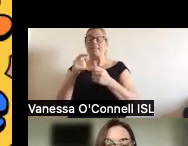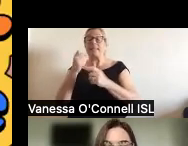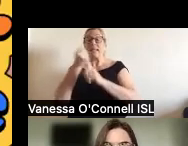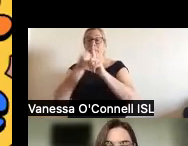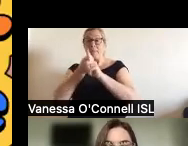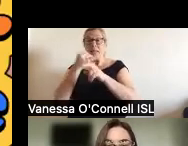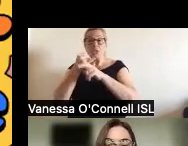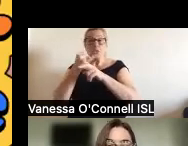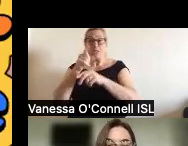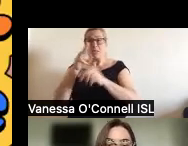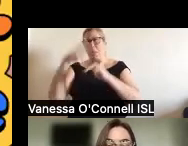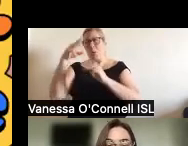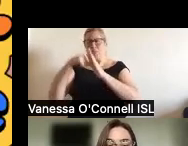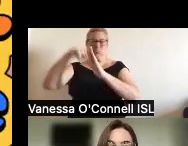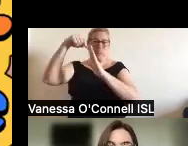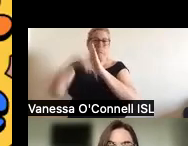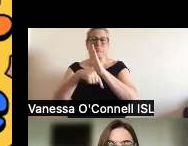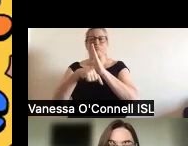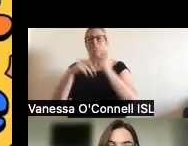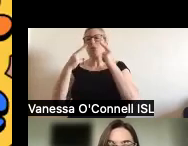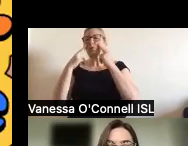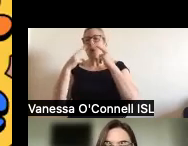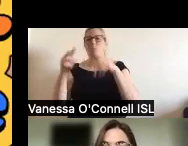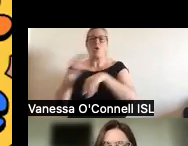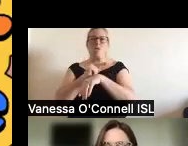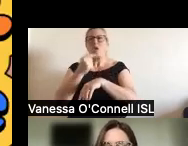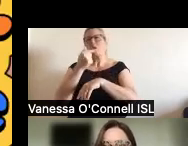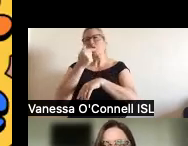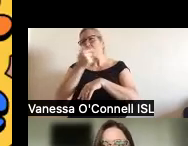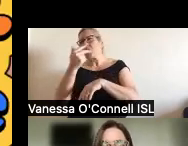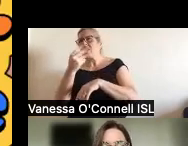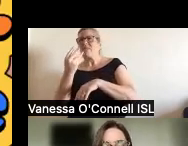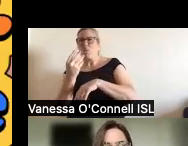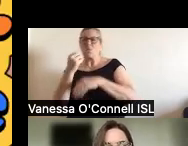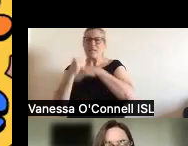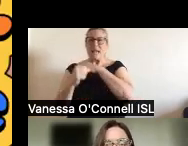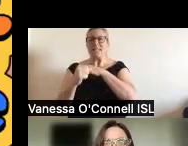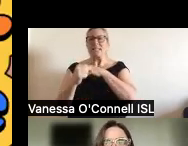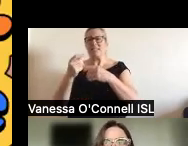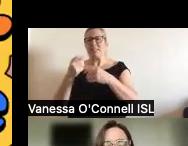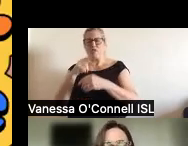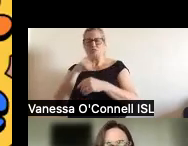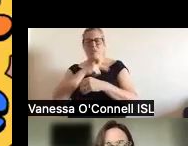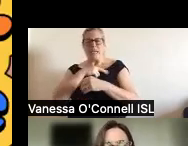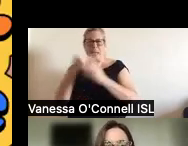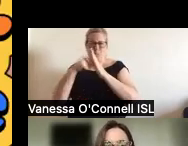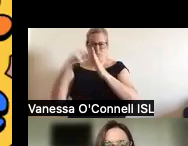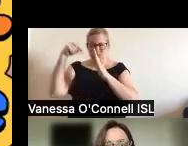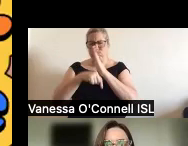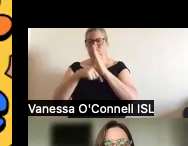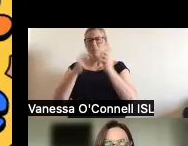a more intensive, usually spread over 2 or 3 or 4 days of a really intense training